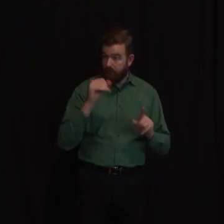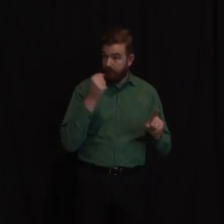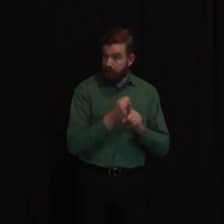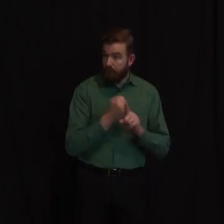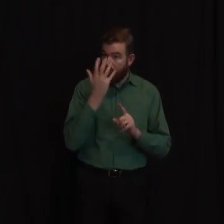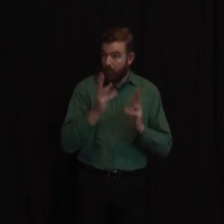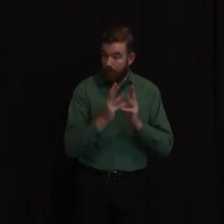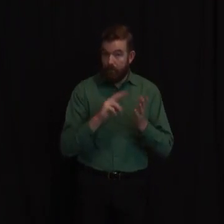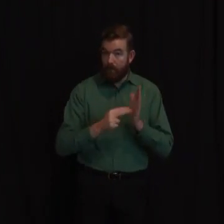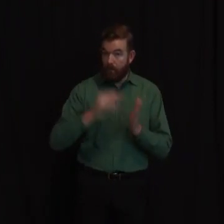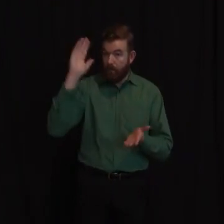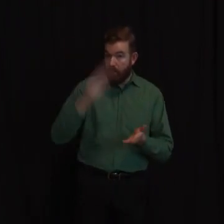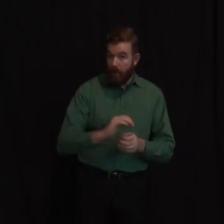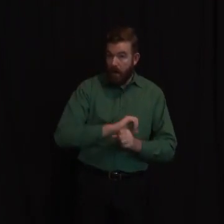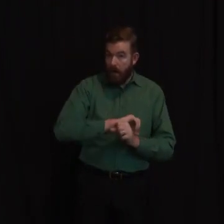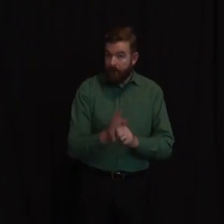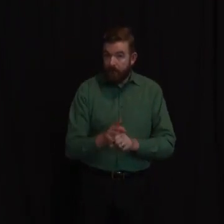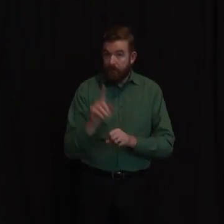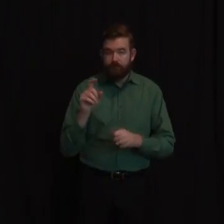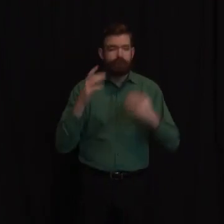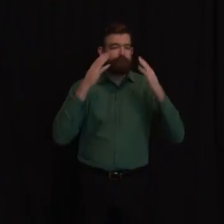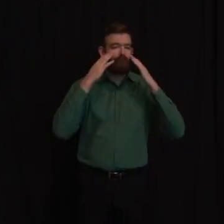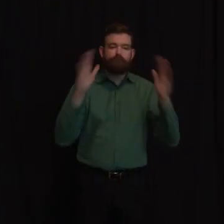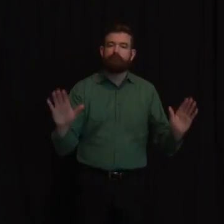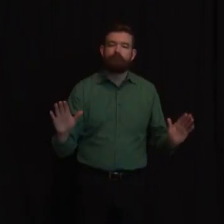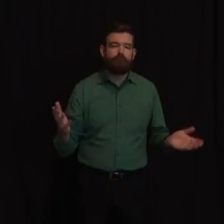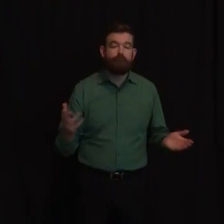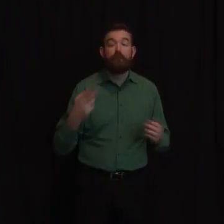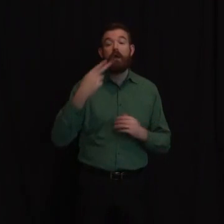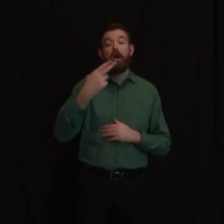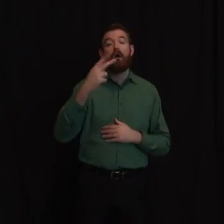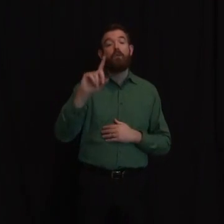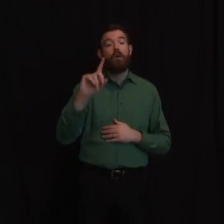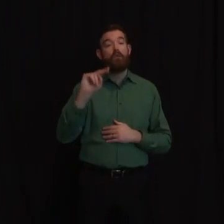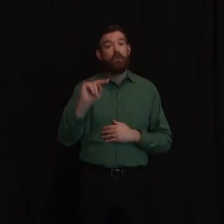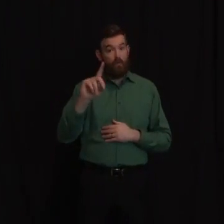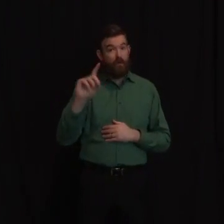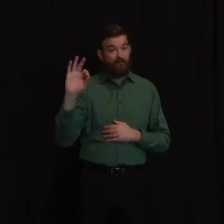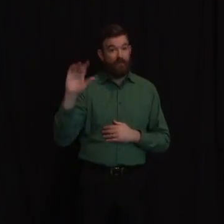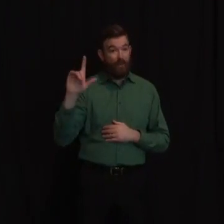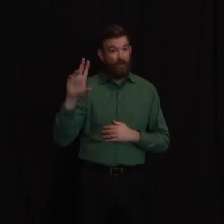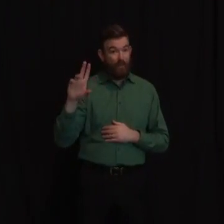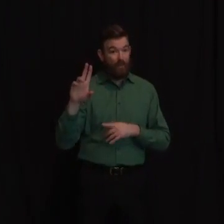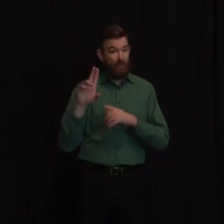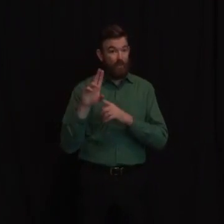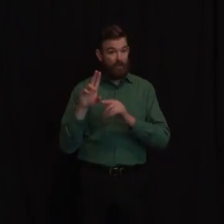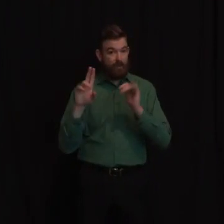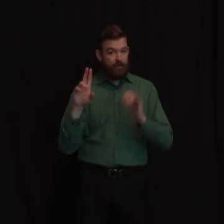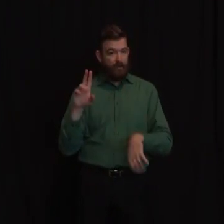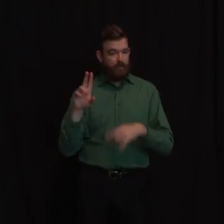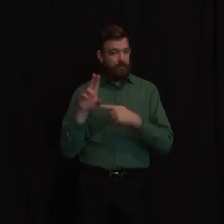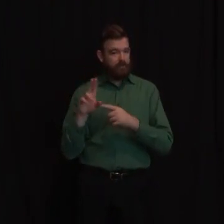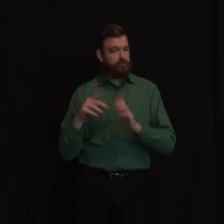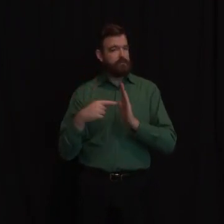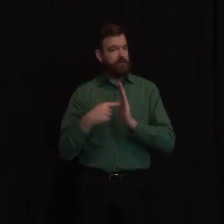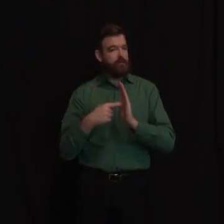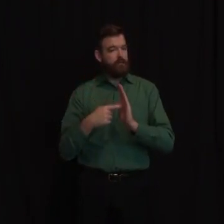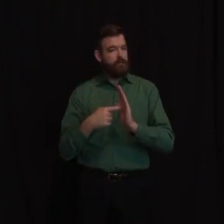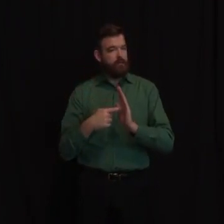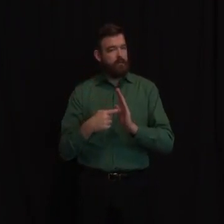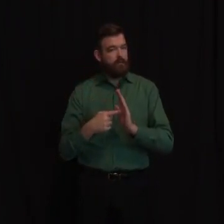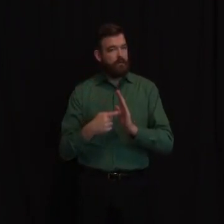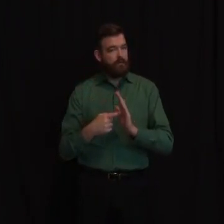the H1N1 story told us also that you've got the potential for a reboot.